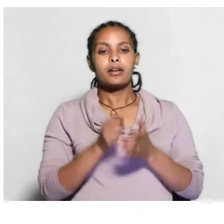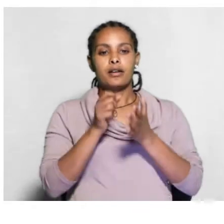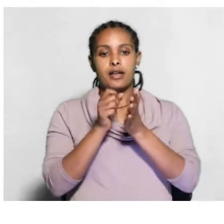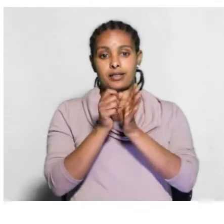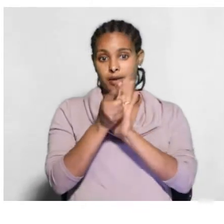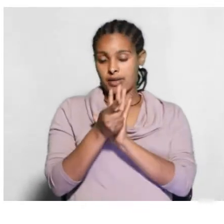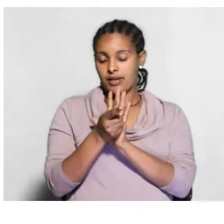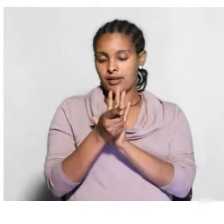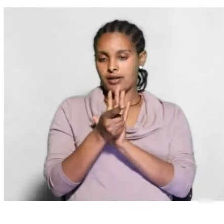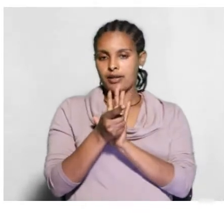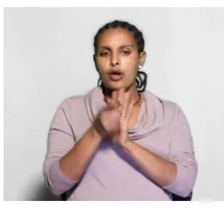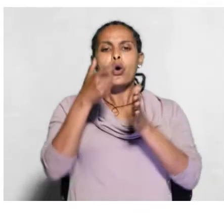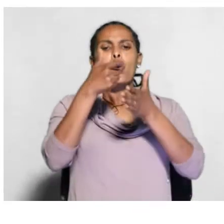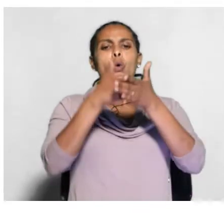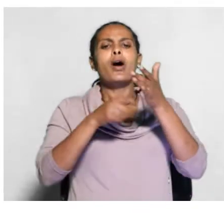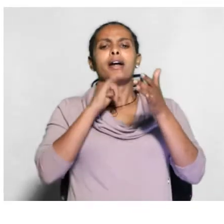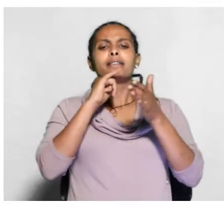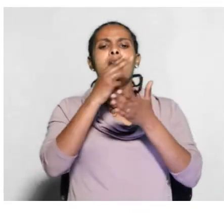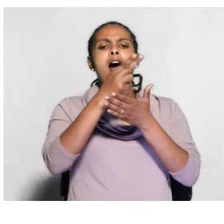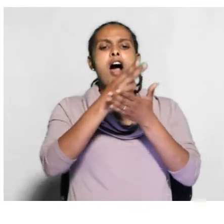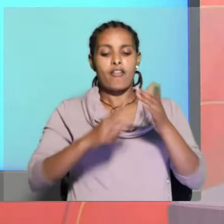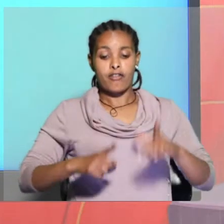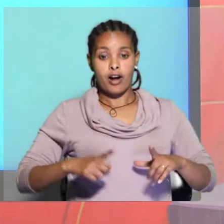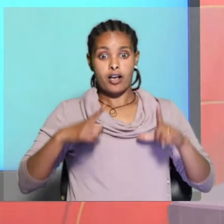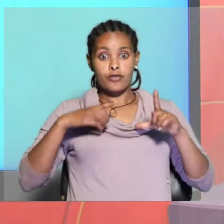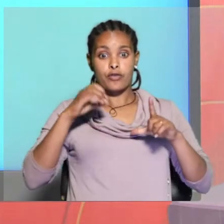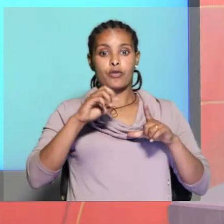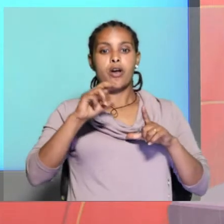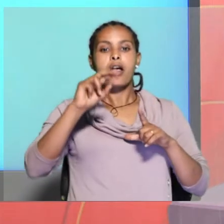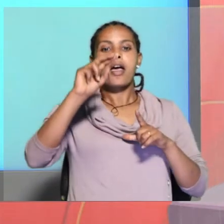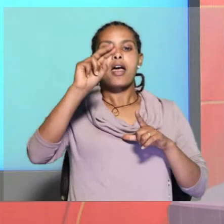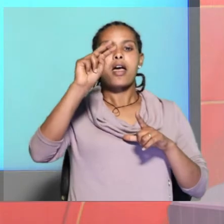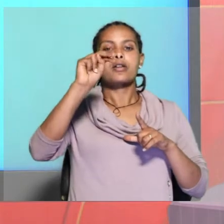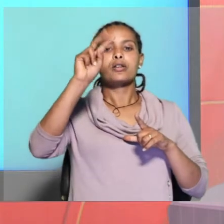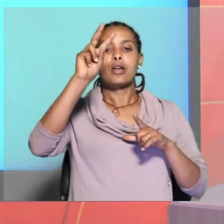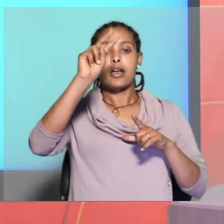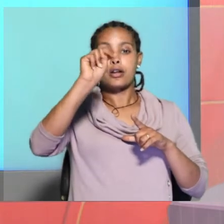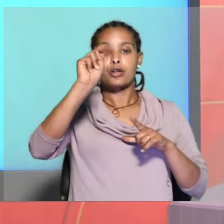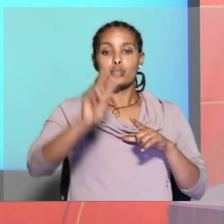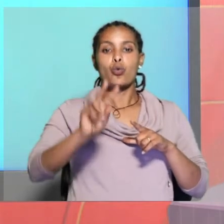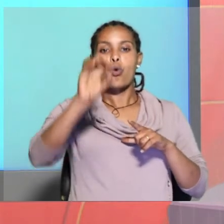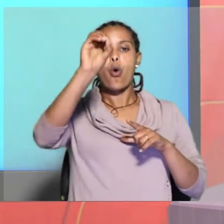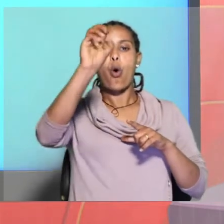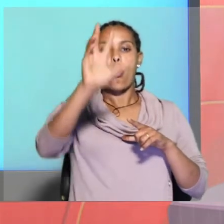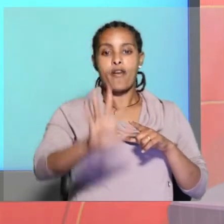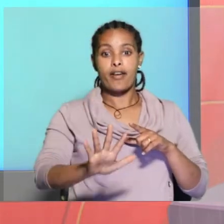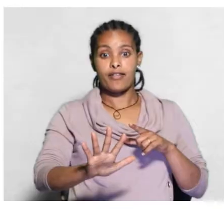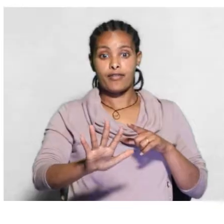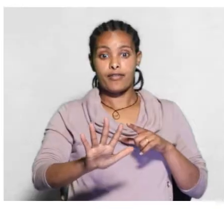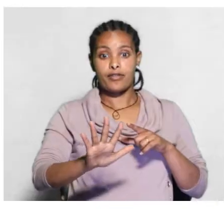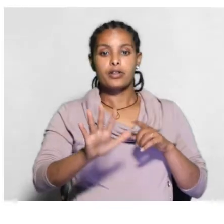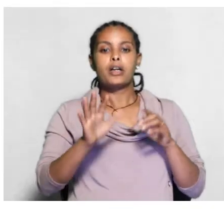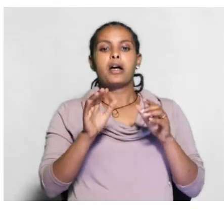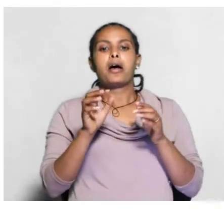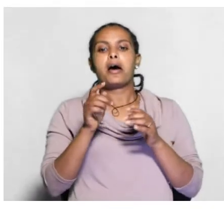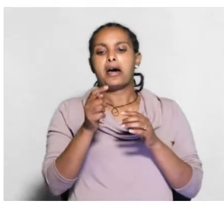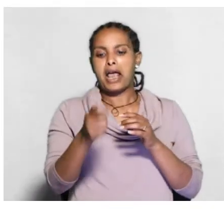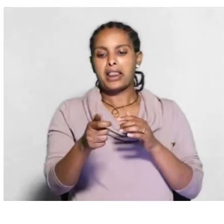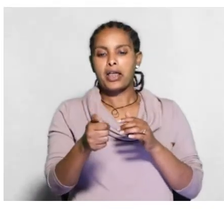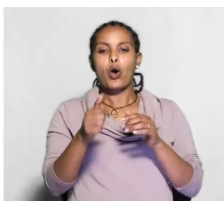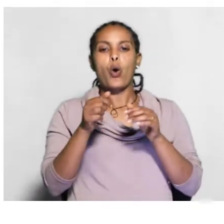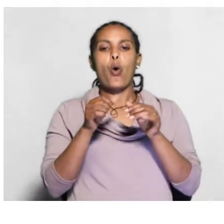For example, what is the half-life of dinitrogen pentoxide if it decomposes with a rate constant